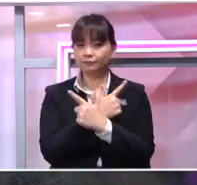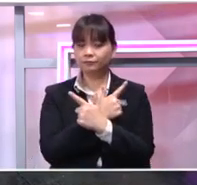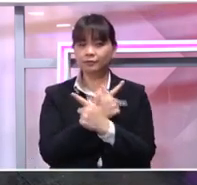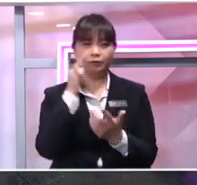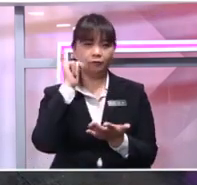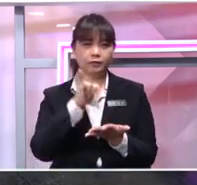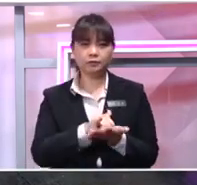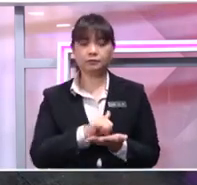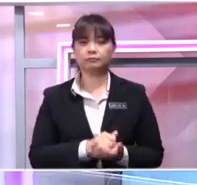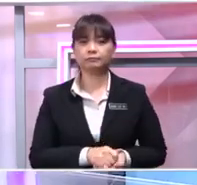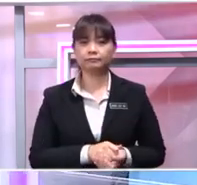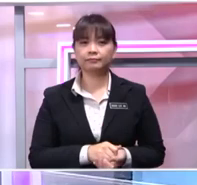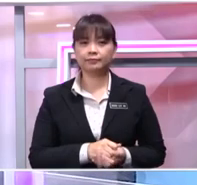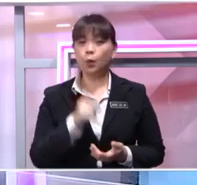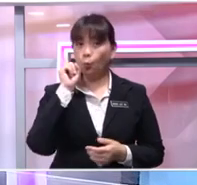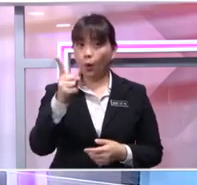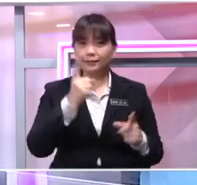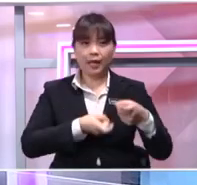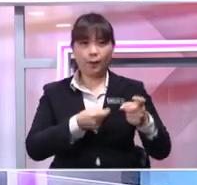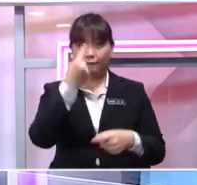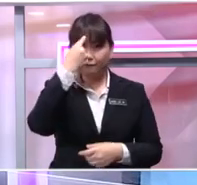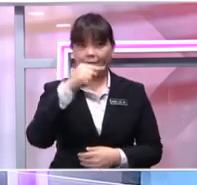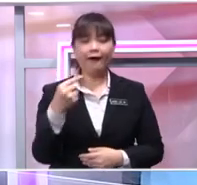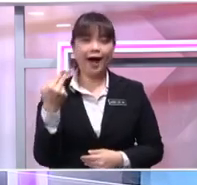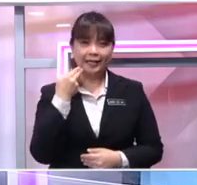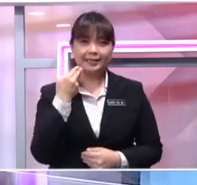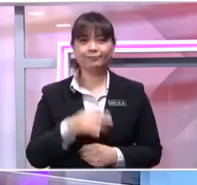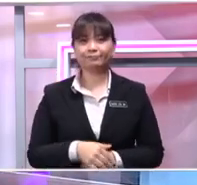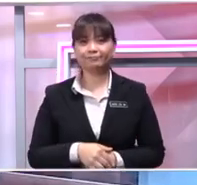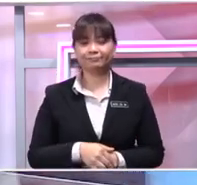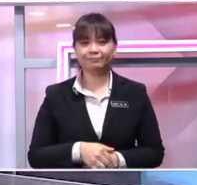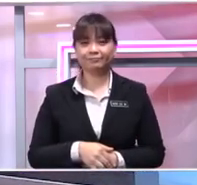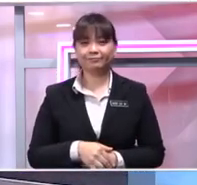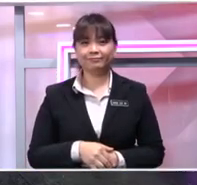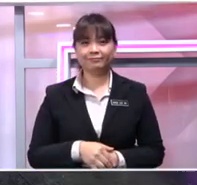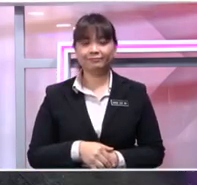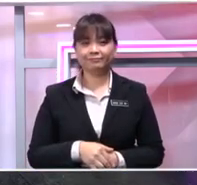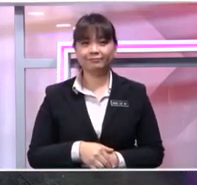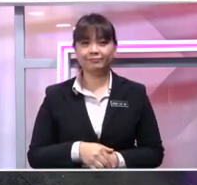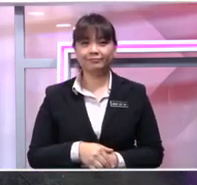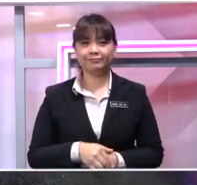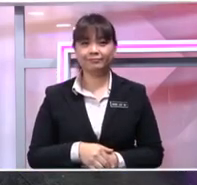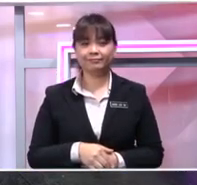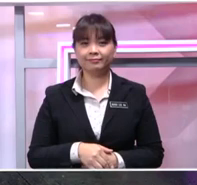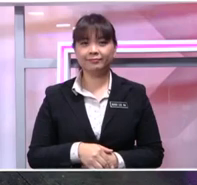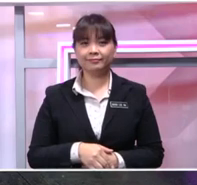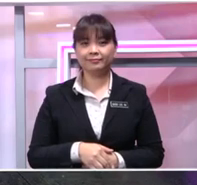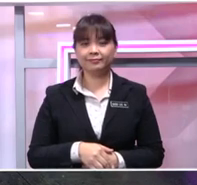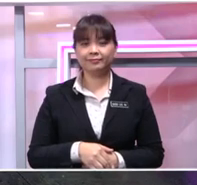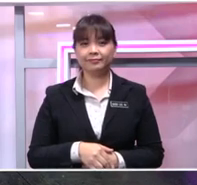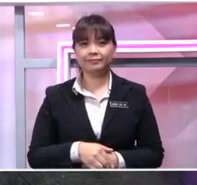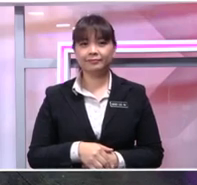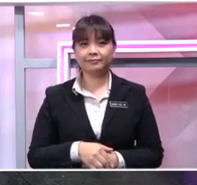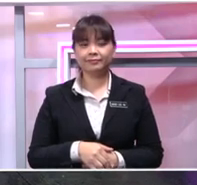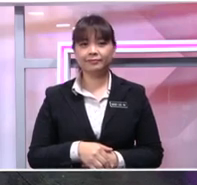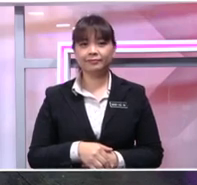So one reward for Hanis. Okay, well done. Well done. Okay, there are two more